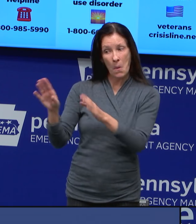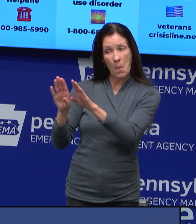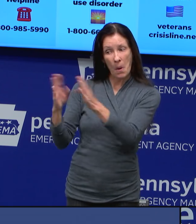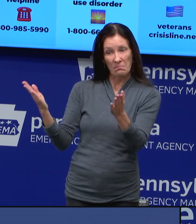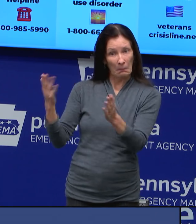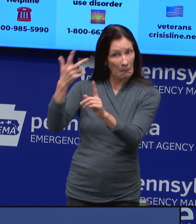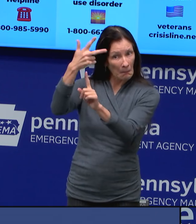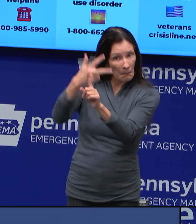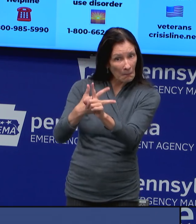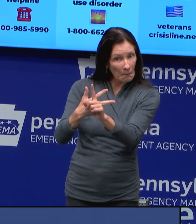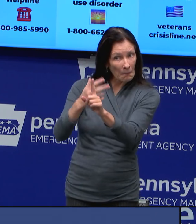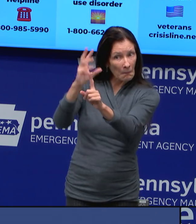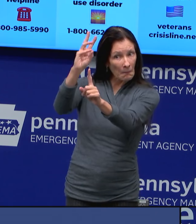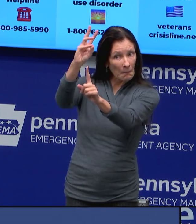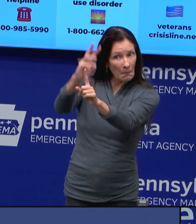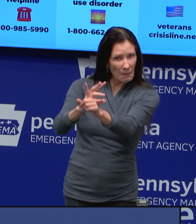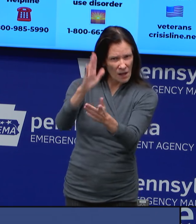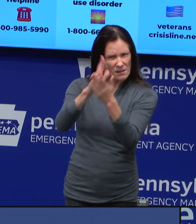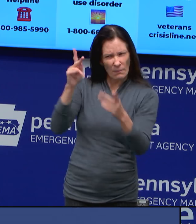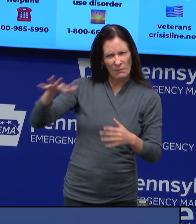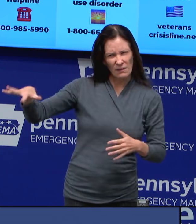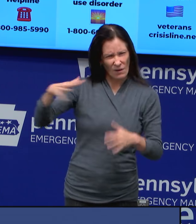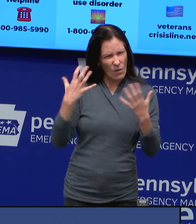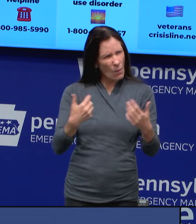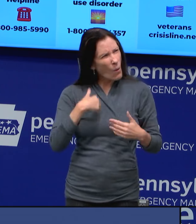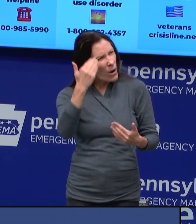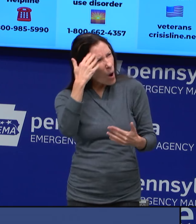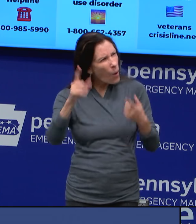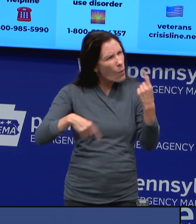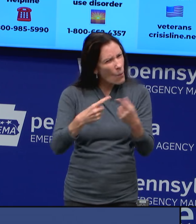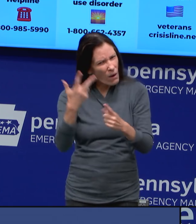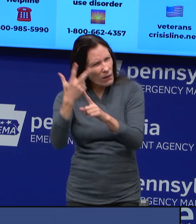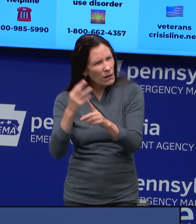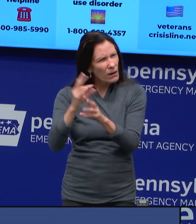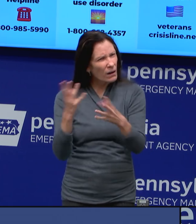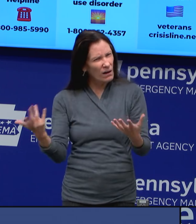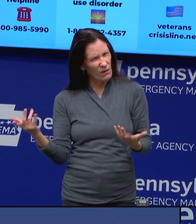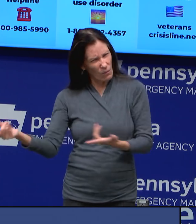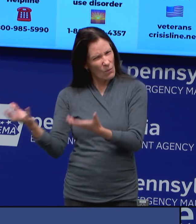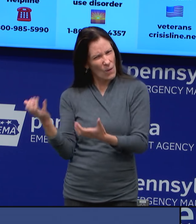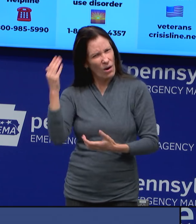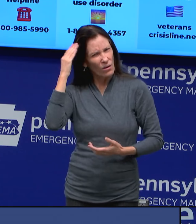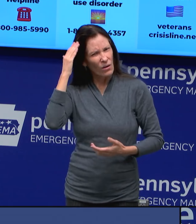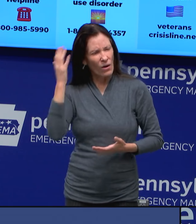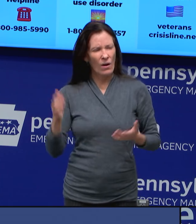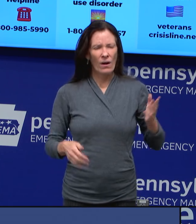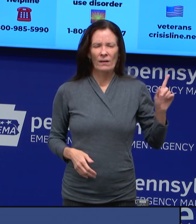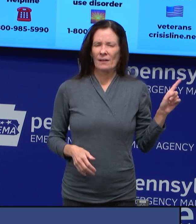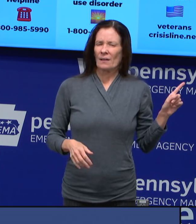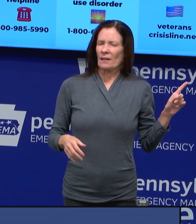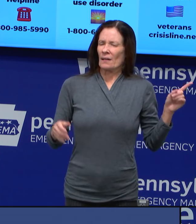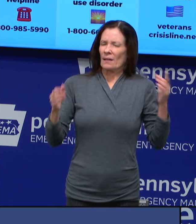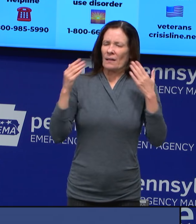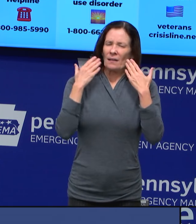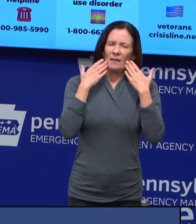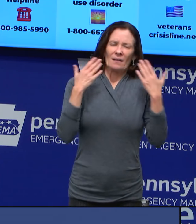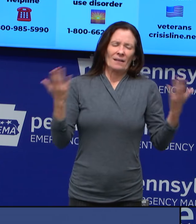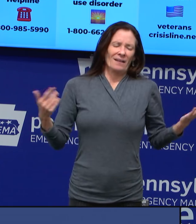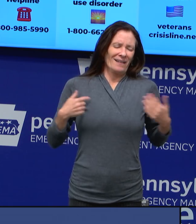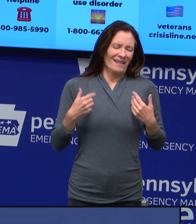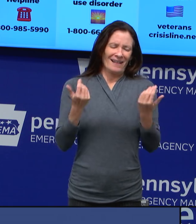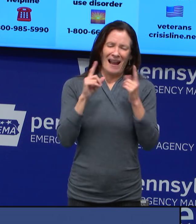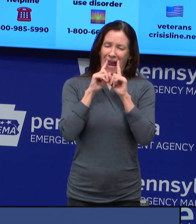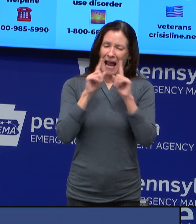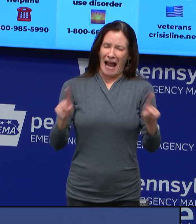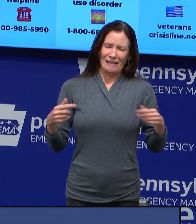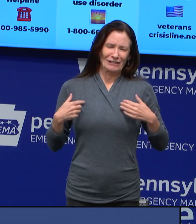have. Well, so I don't have an estimate, but again, I think hope is really important, and I feel very confident that in the